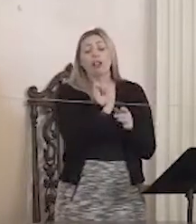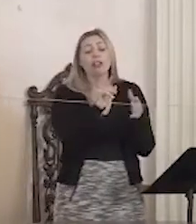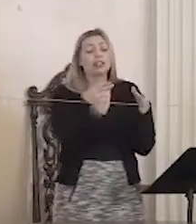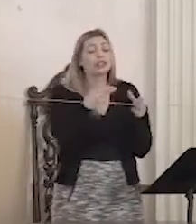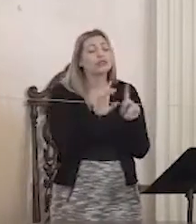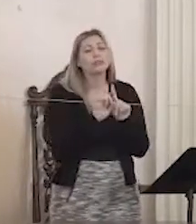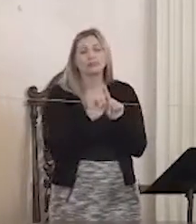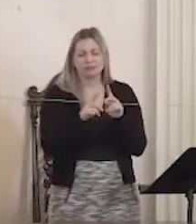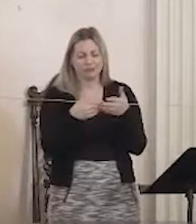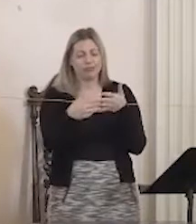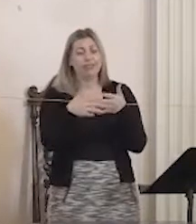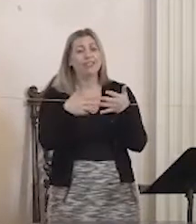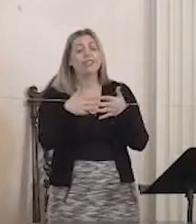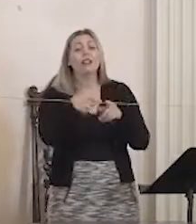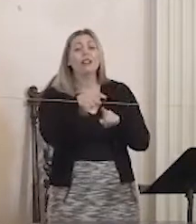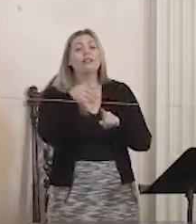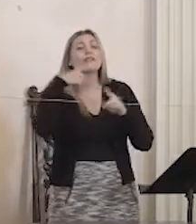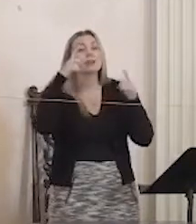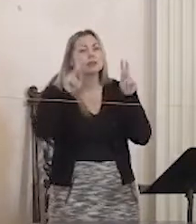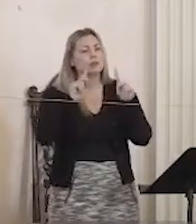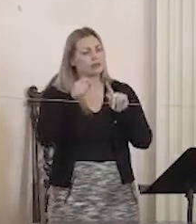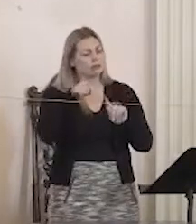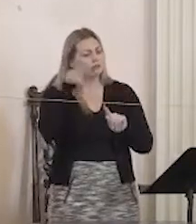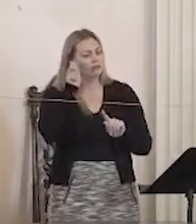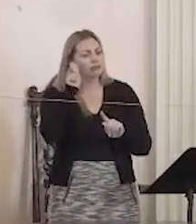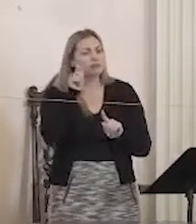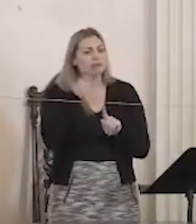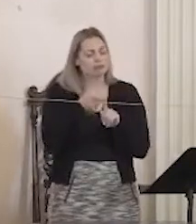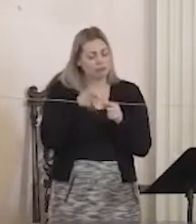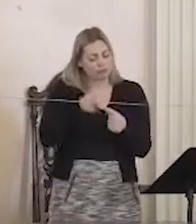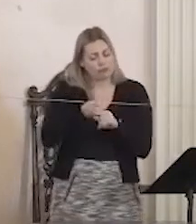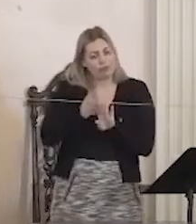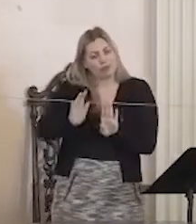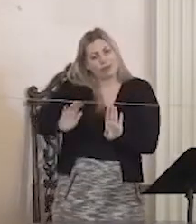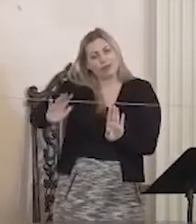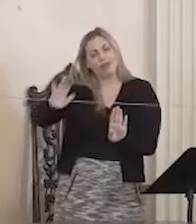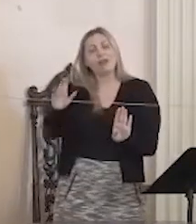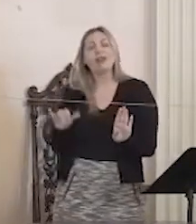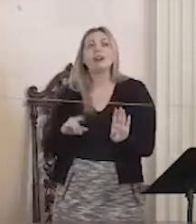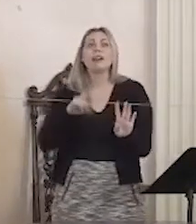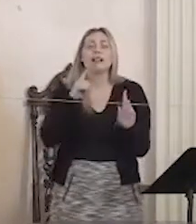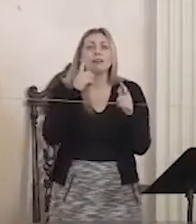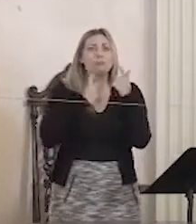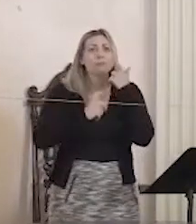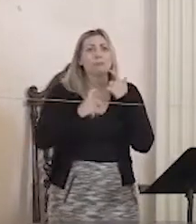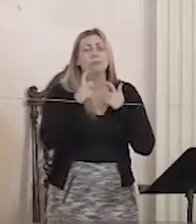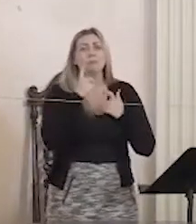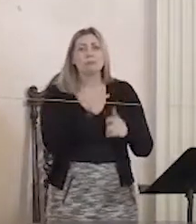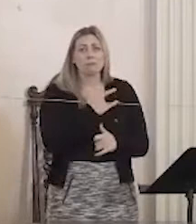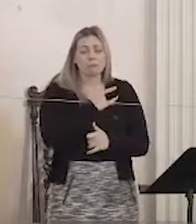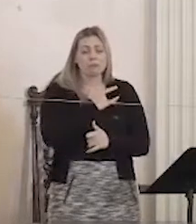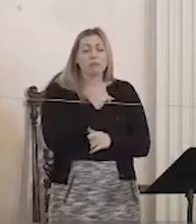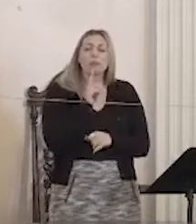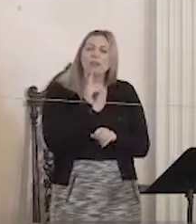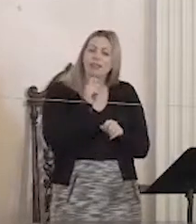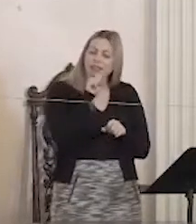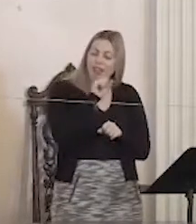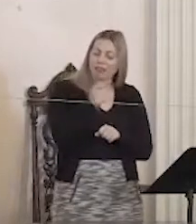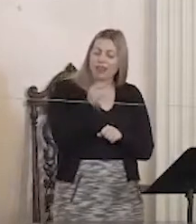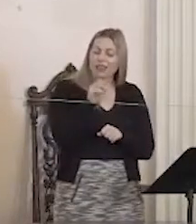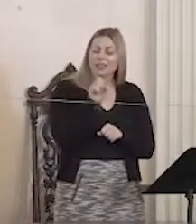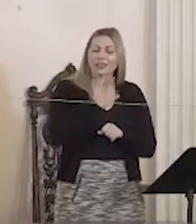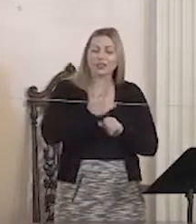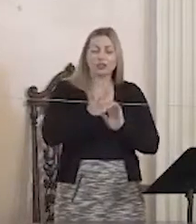to tears by their ancestors' struggles. And what I love about Gates' show is that he reveals